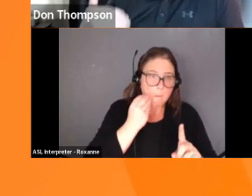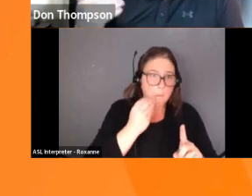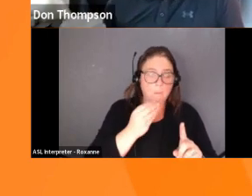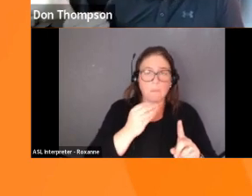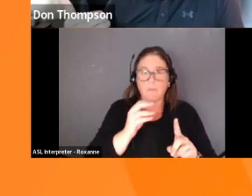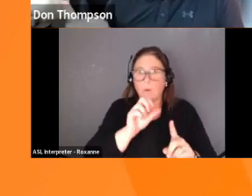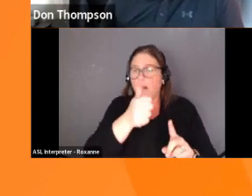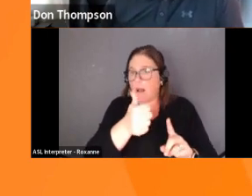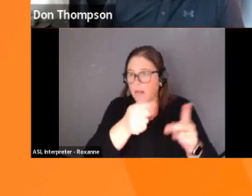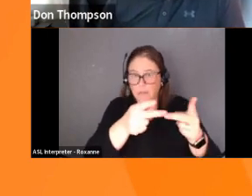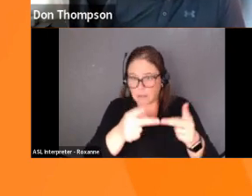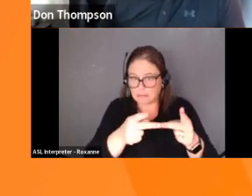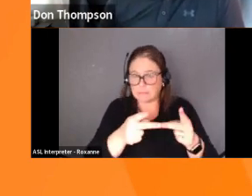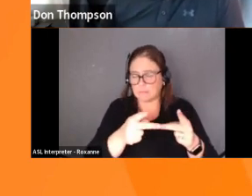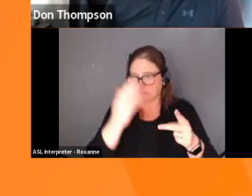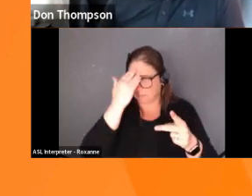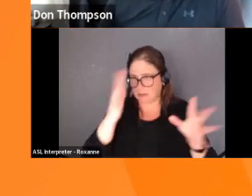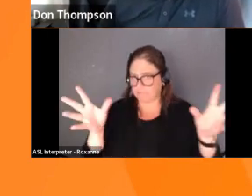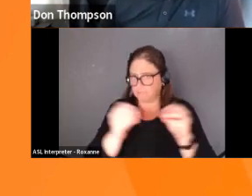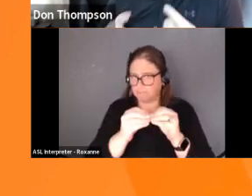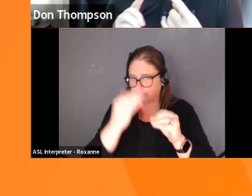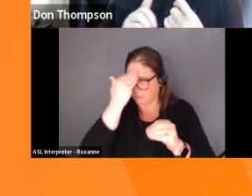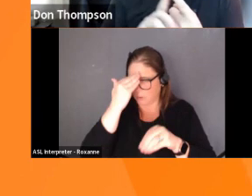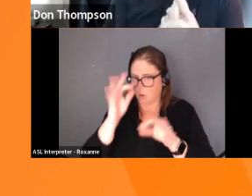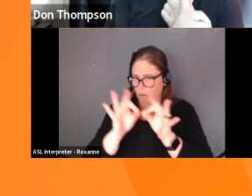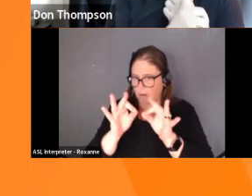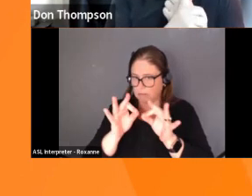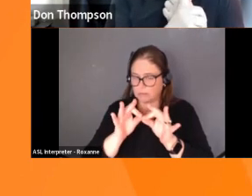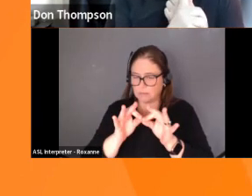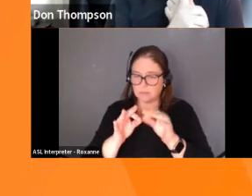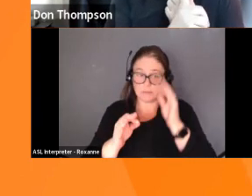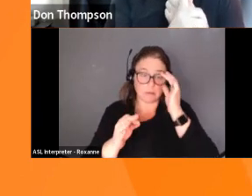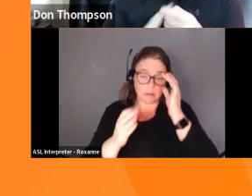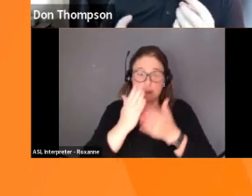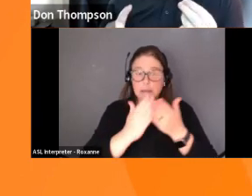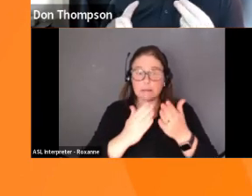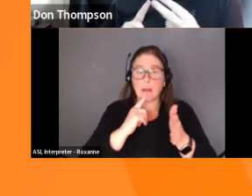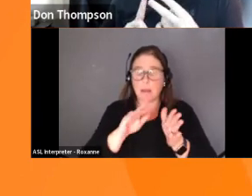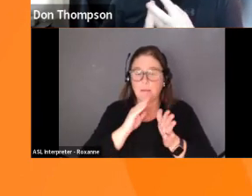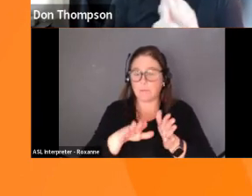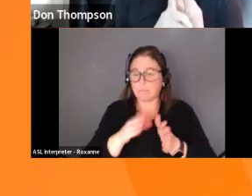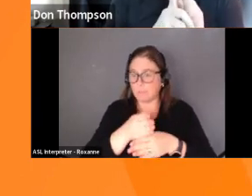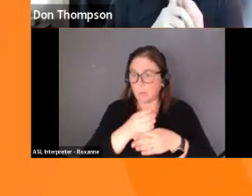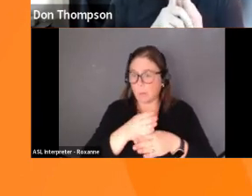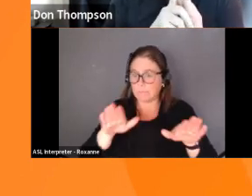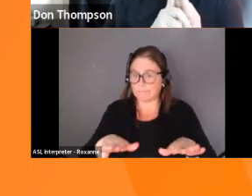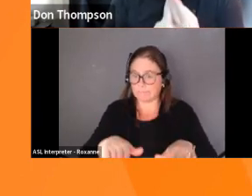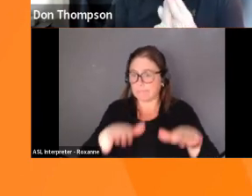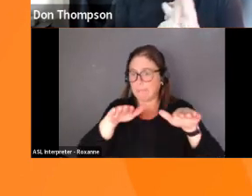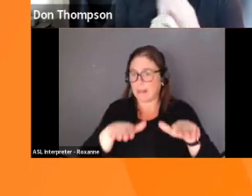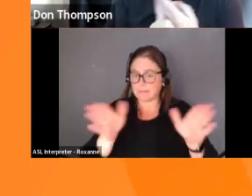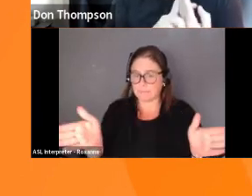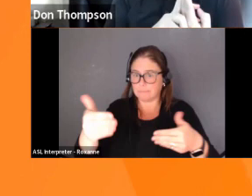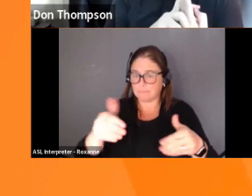know how much it is going to cost. And so there are some clients where we're talking about shipping pallets. There are some that we talk about shipping boxes, okay,